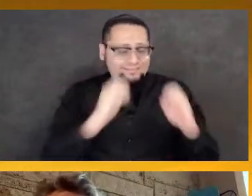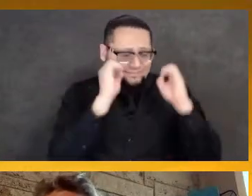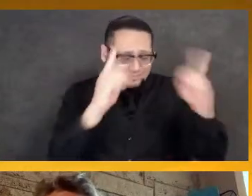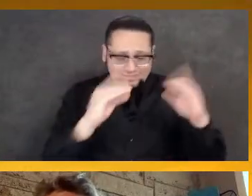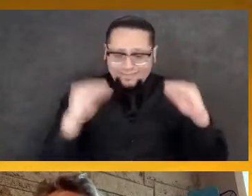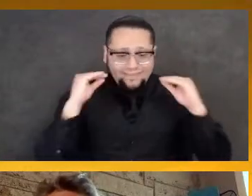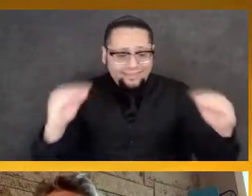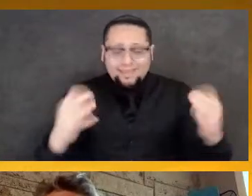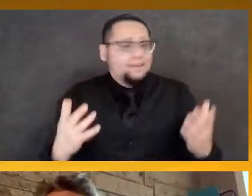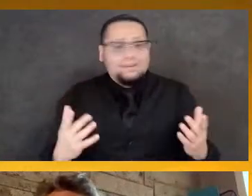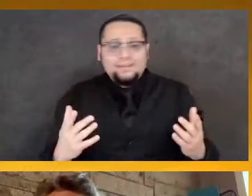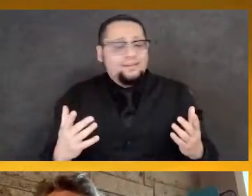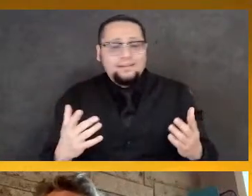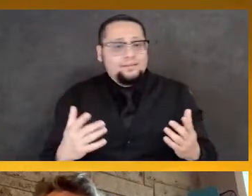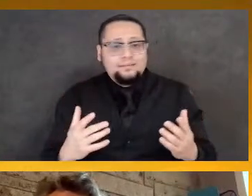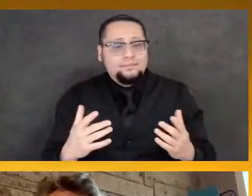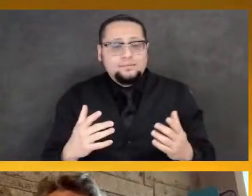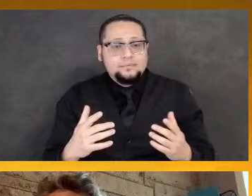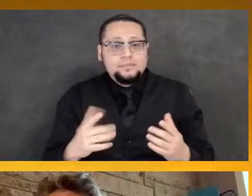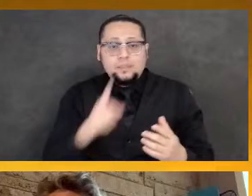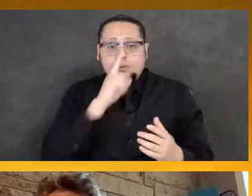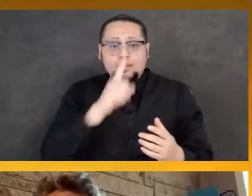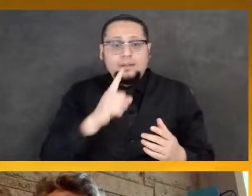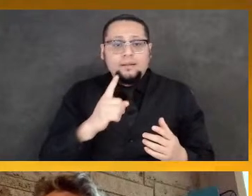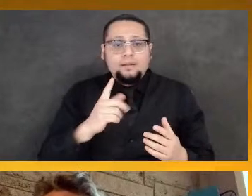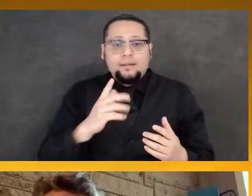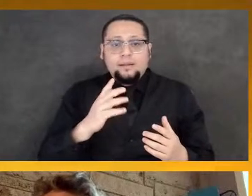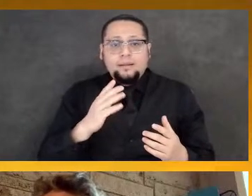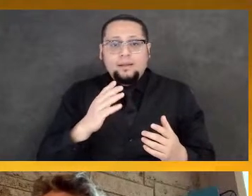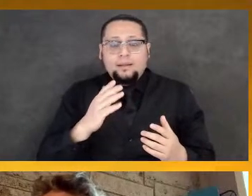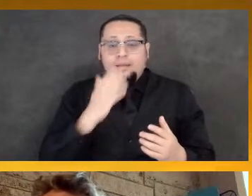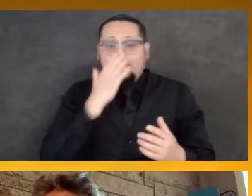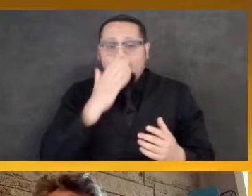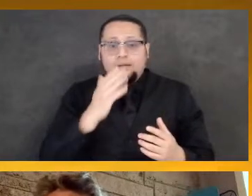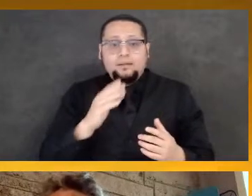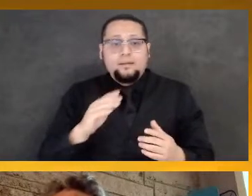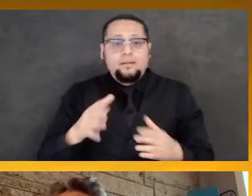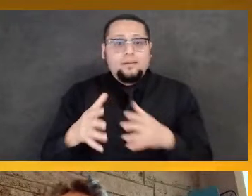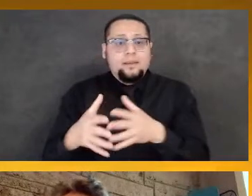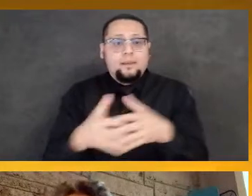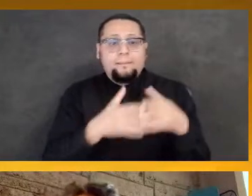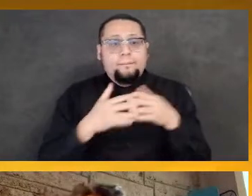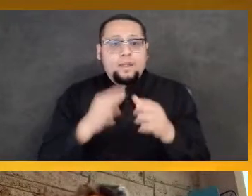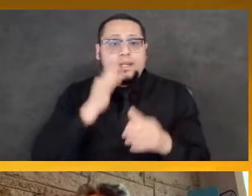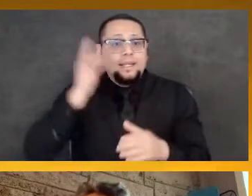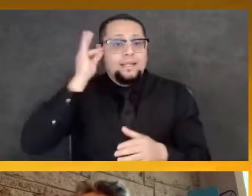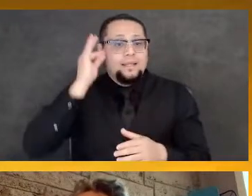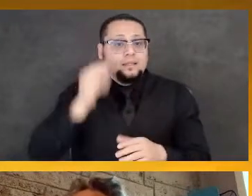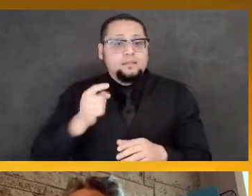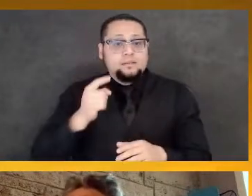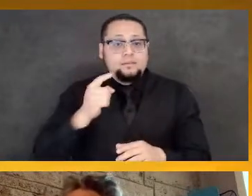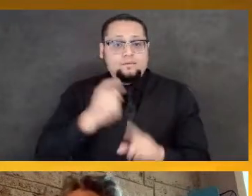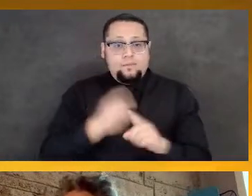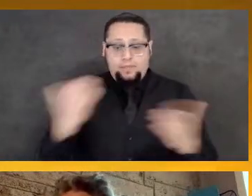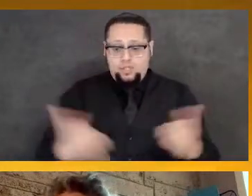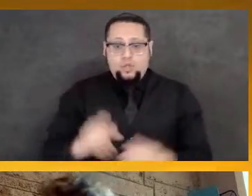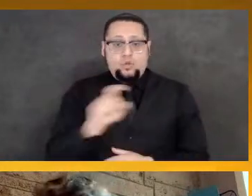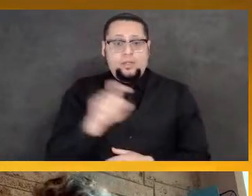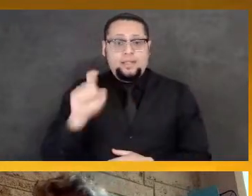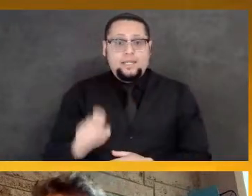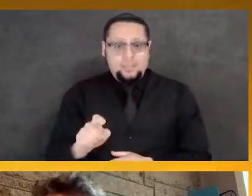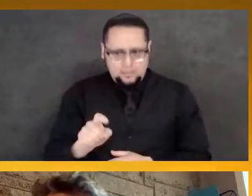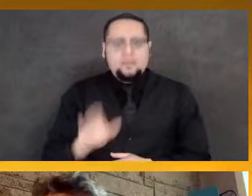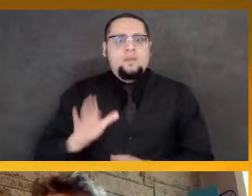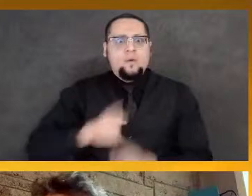appreciate which the American Indians of Texas are doing, trying to